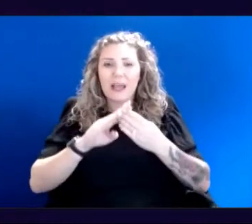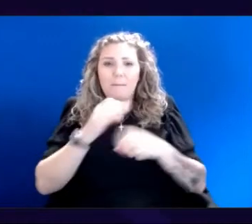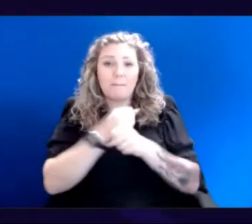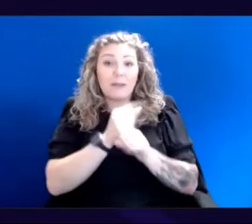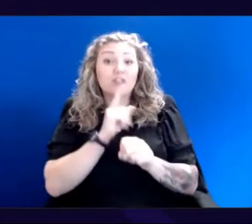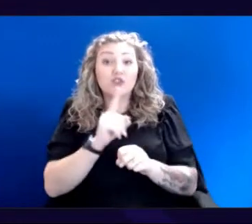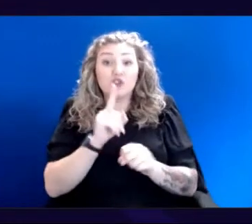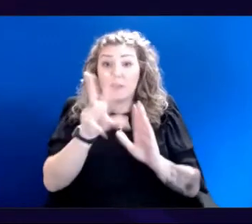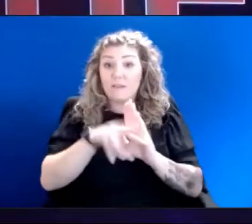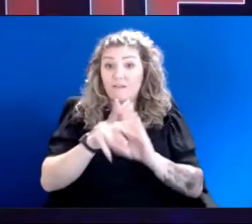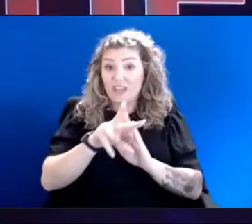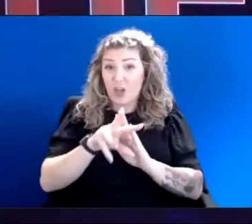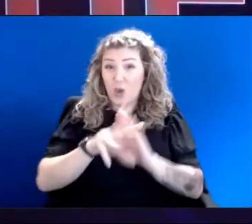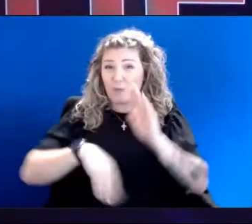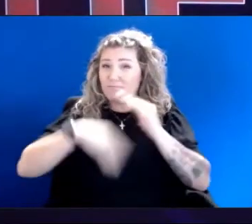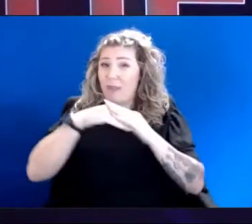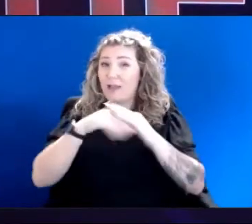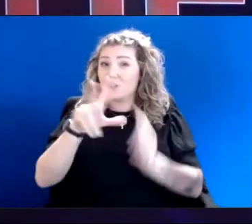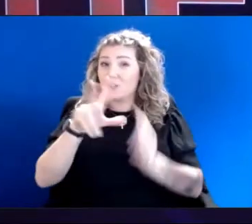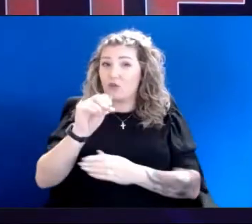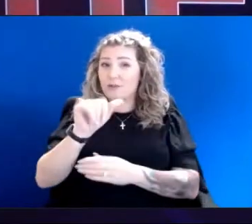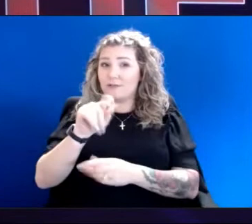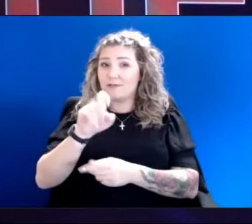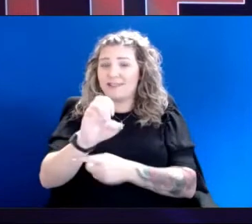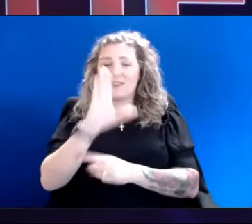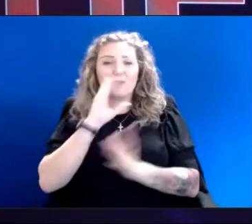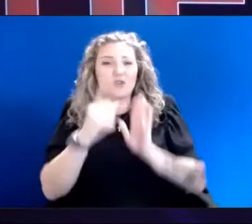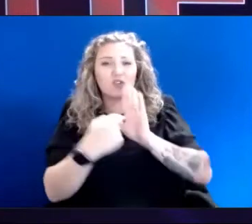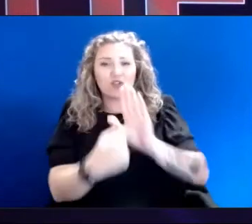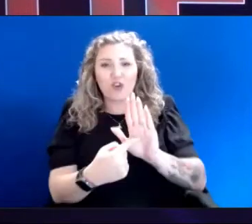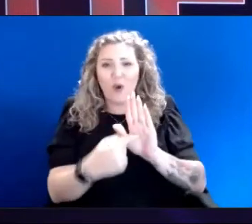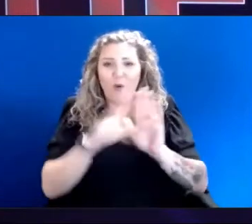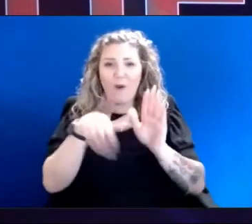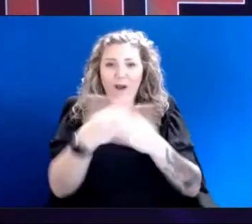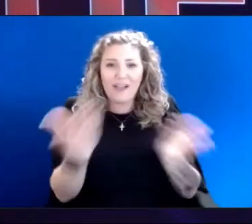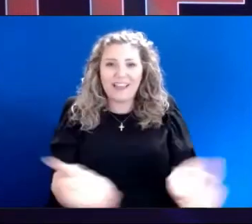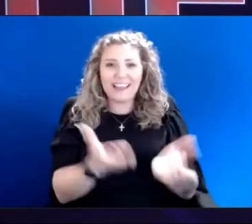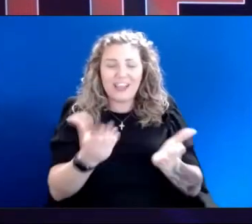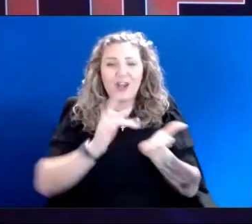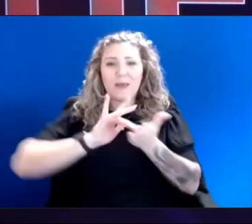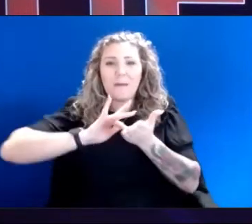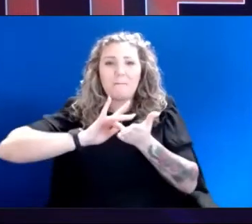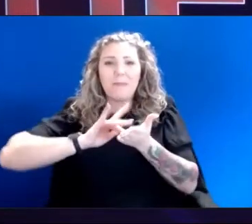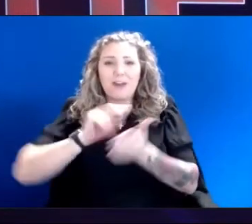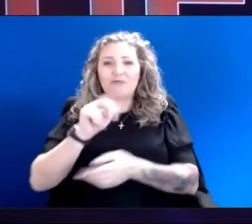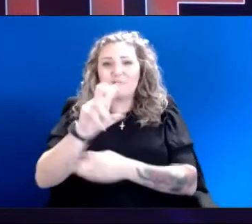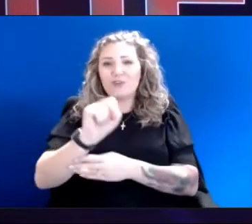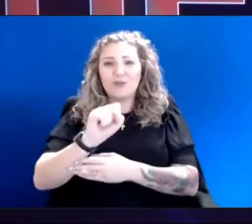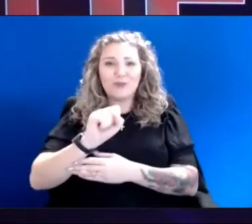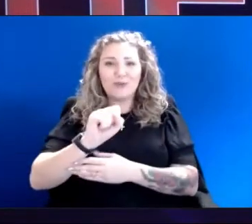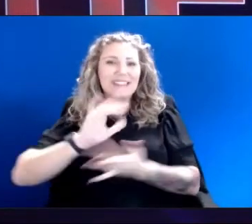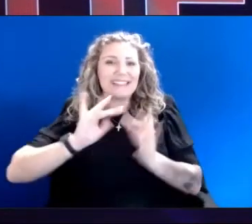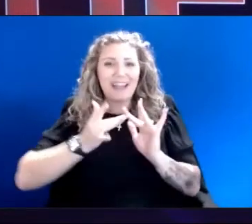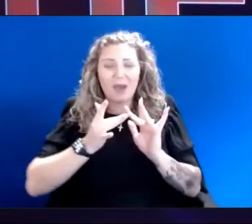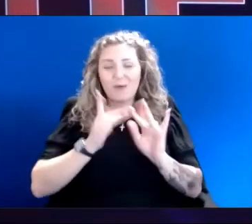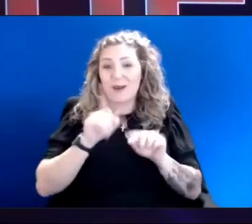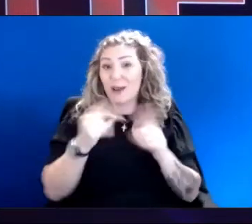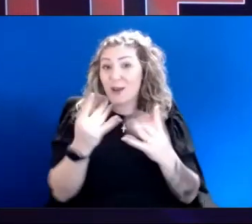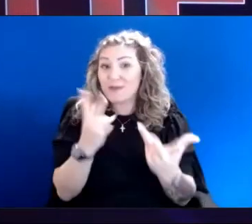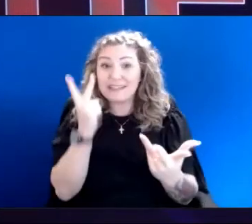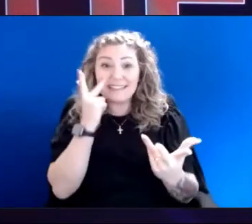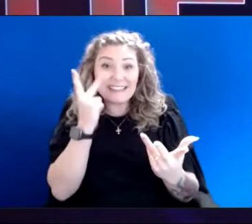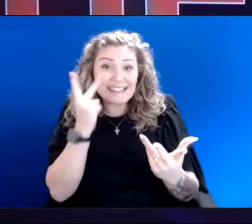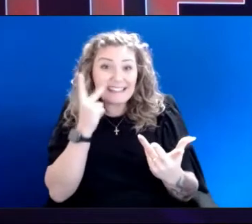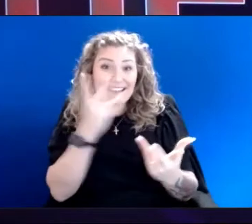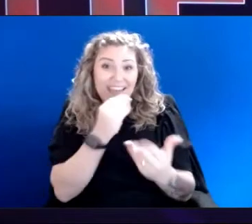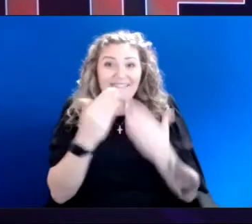seconds max. We will show those videos and messages right here on air on the Medical News Network. Can't wait to see what you send, and thank our